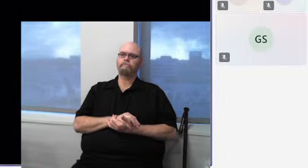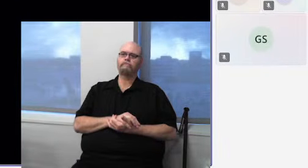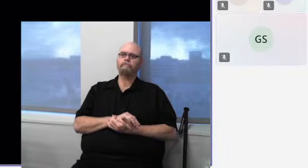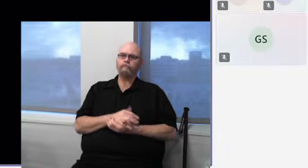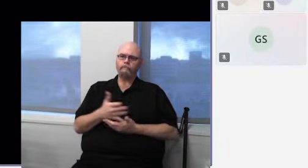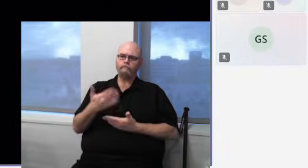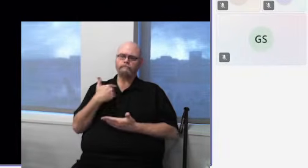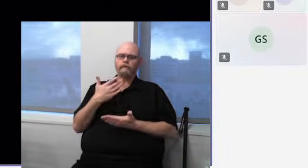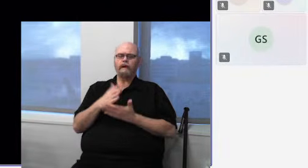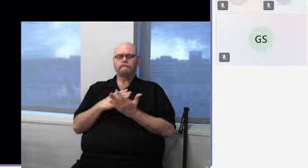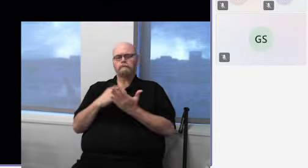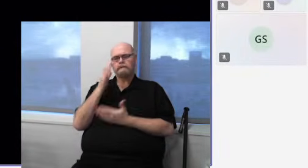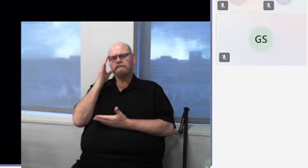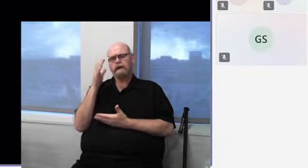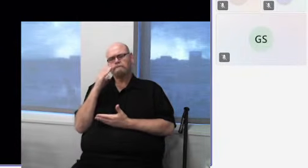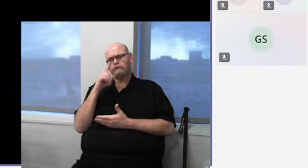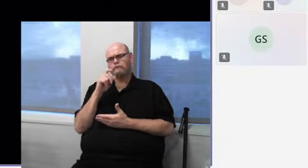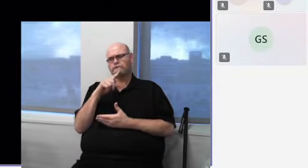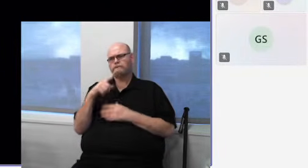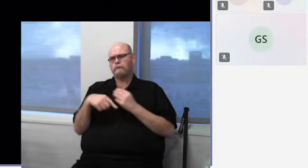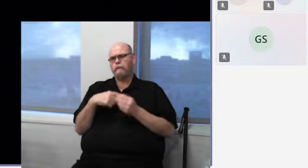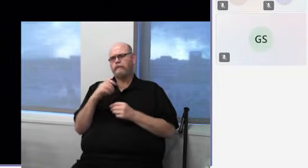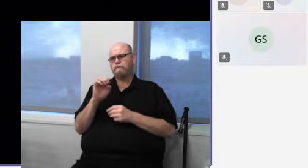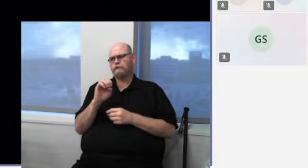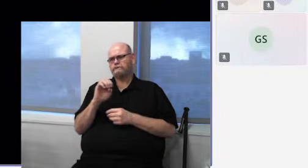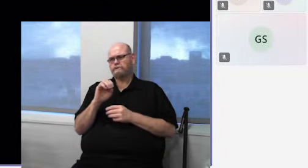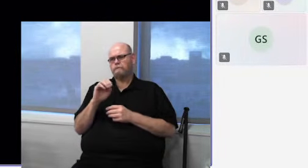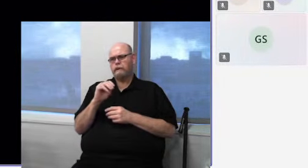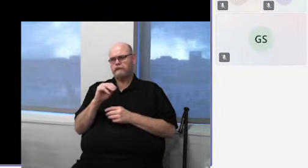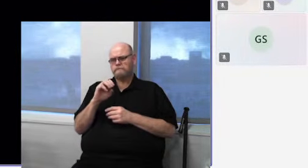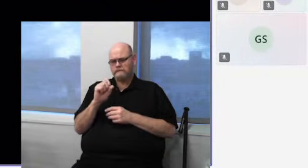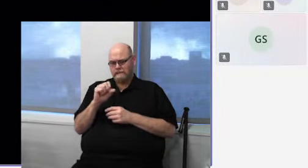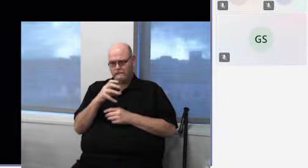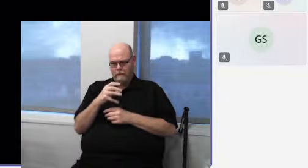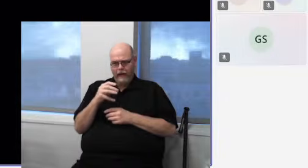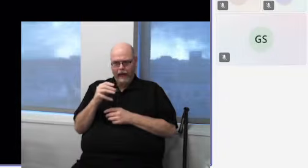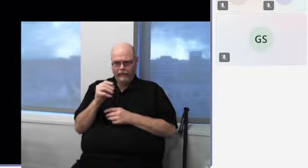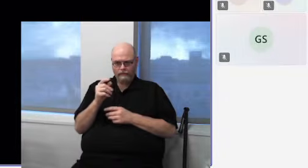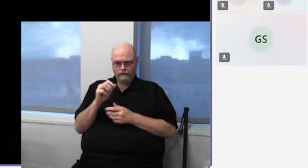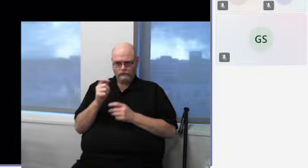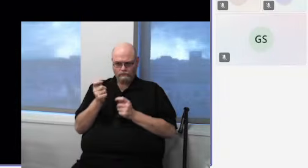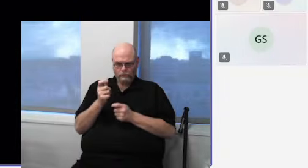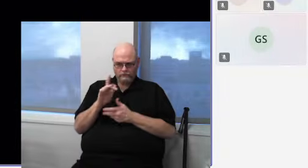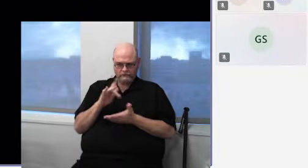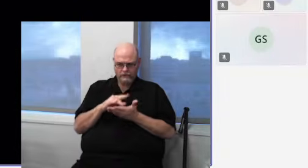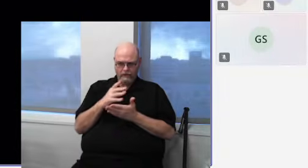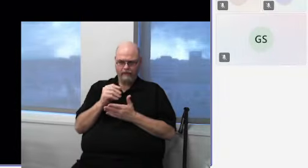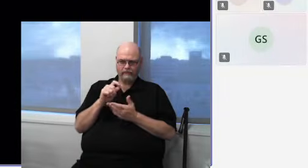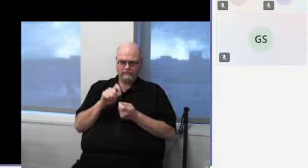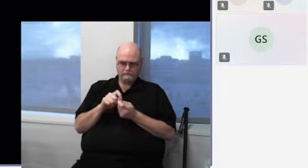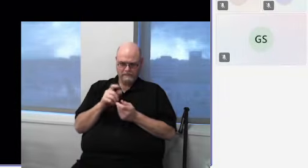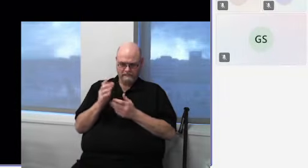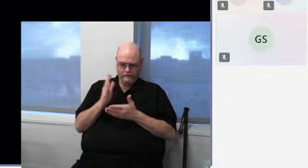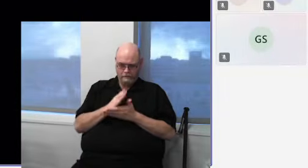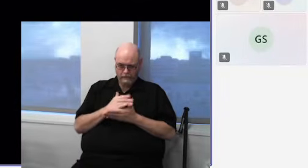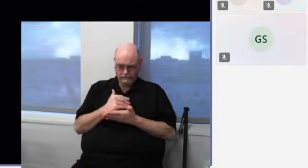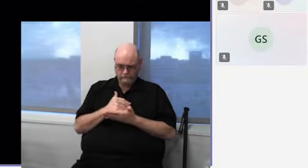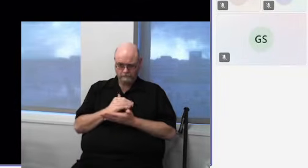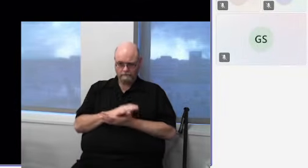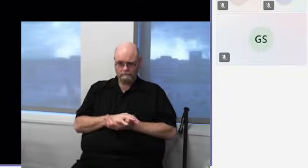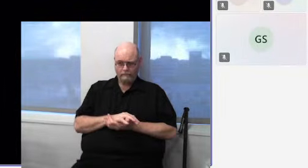Primarily some conceptual questions about the control center and the emergency management system, and then maybe a couple of questions about the specific